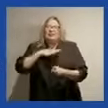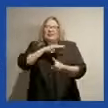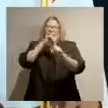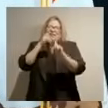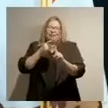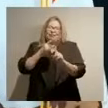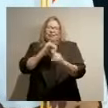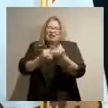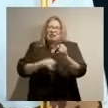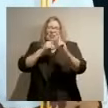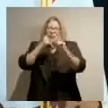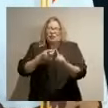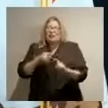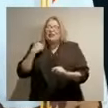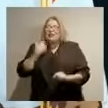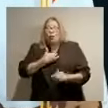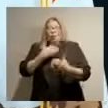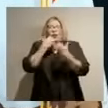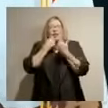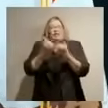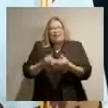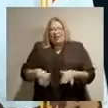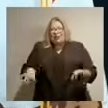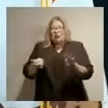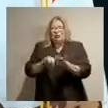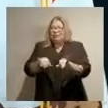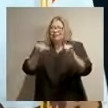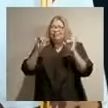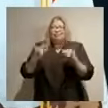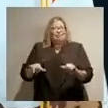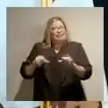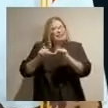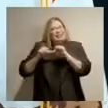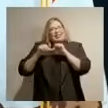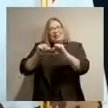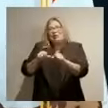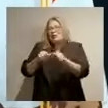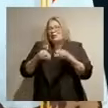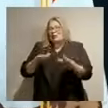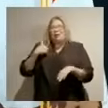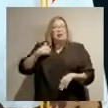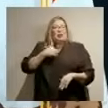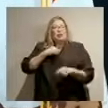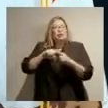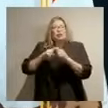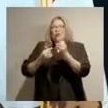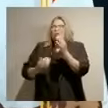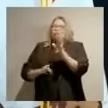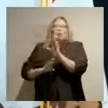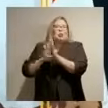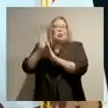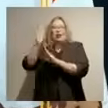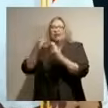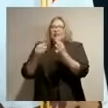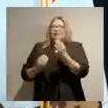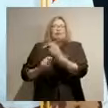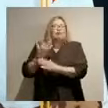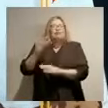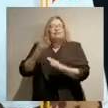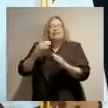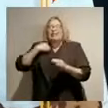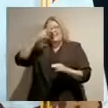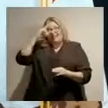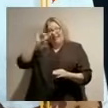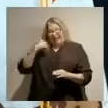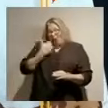Q&A. Our values continue to allow us to thrive. And those values, I believe,